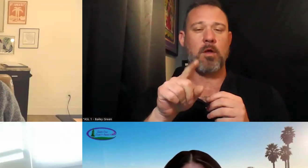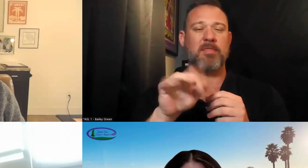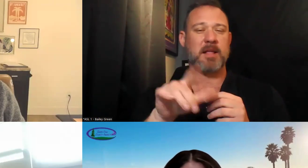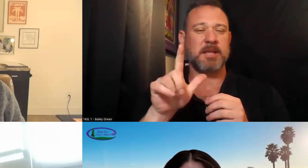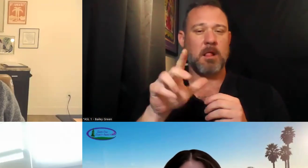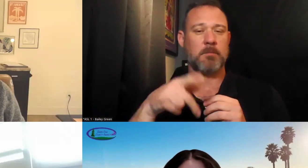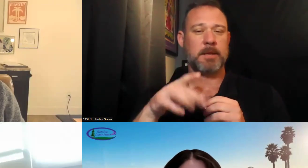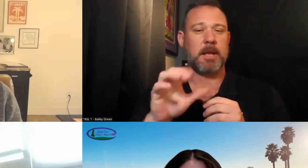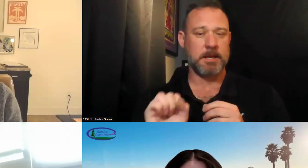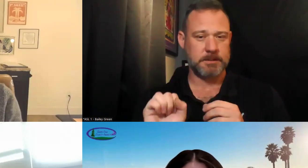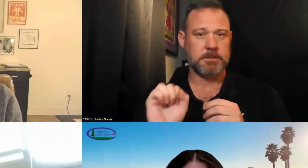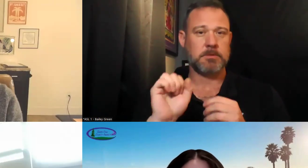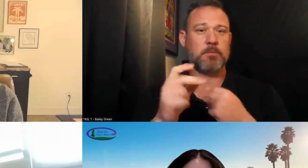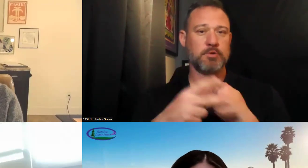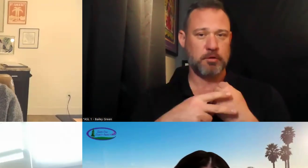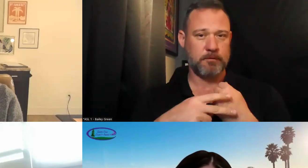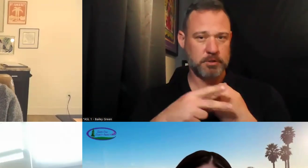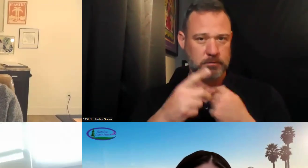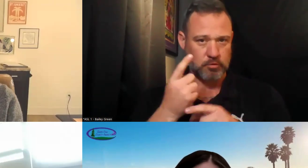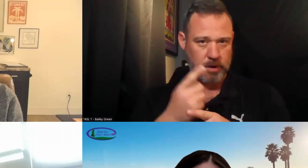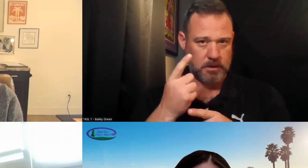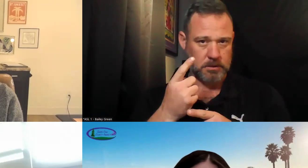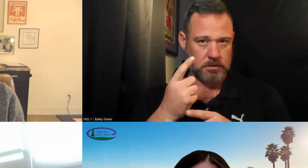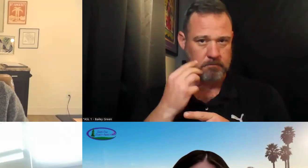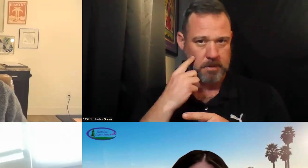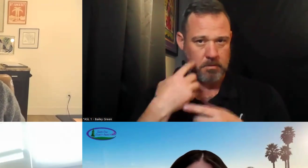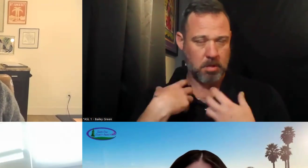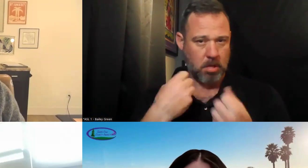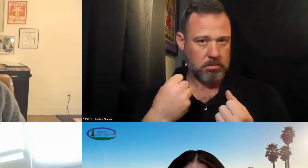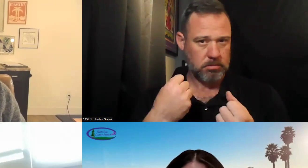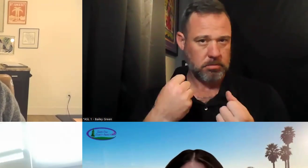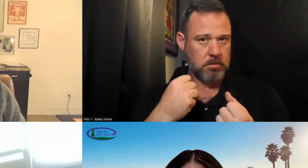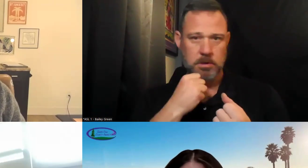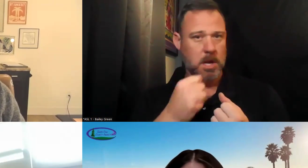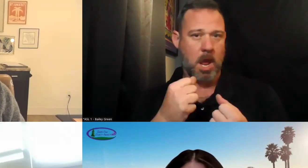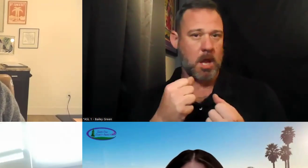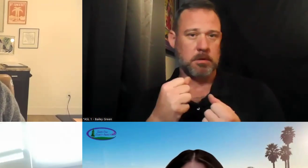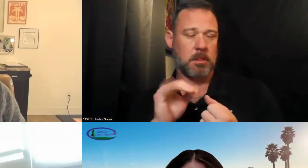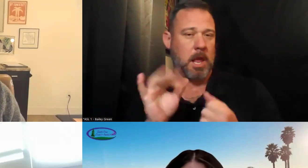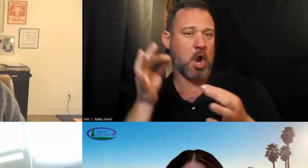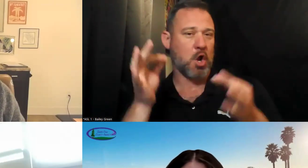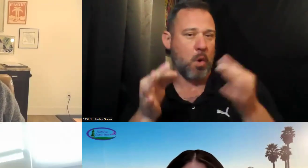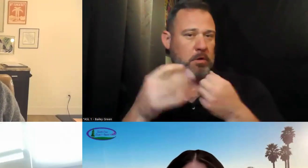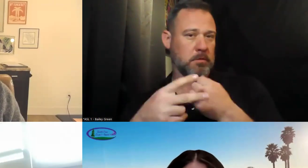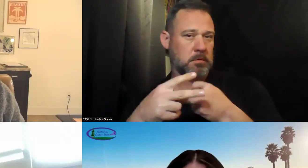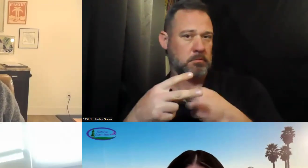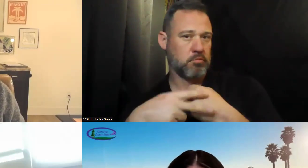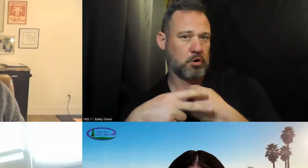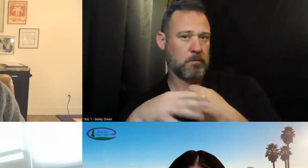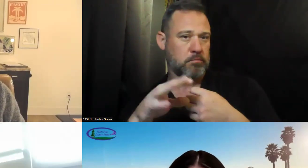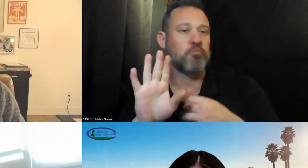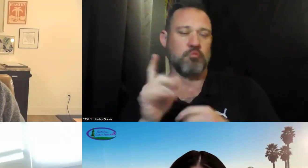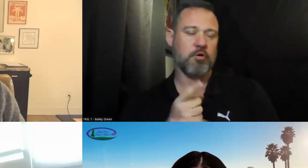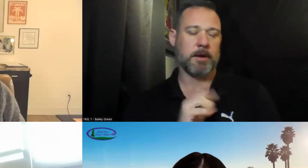LPS conservatorship, right? Like mental health conservatorship, not probate conservatorship. Yes, that's